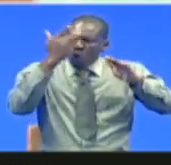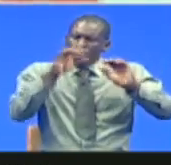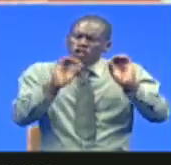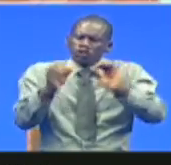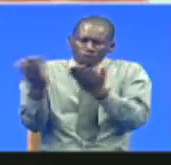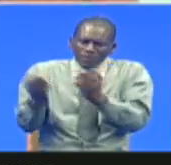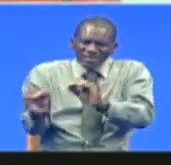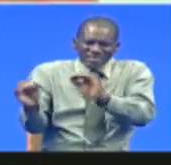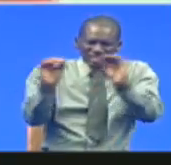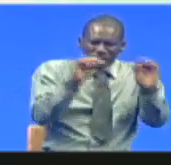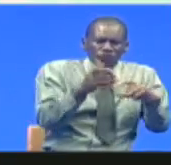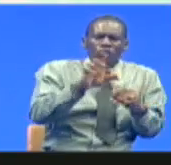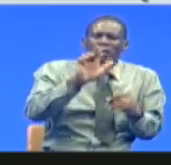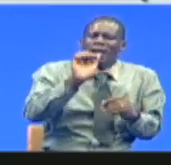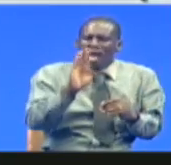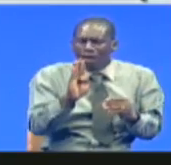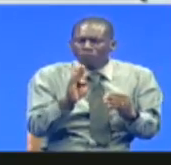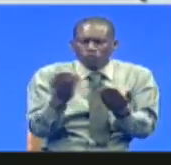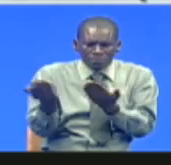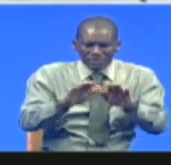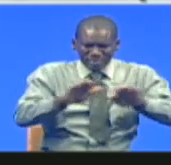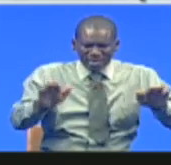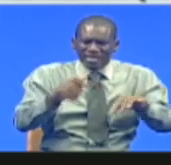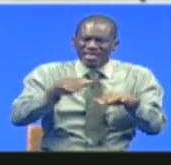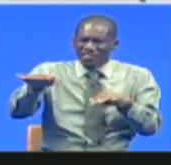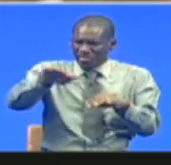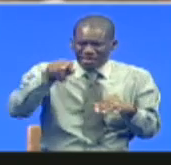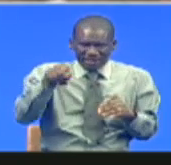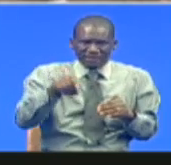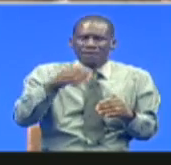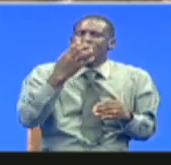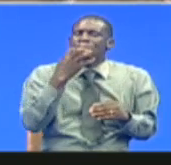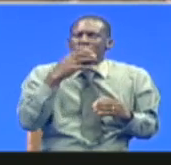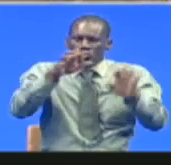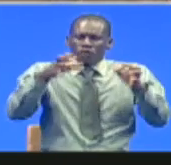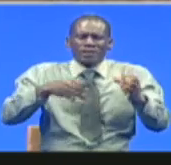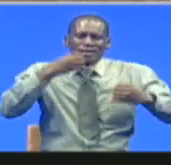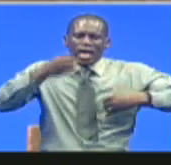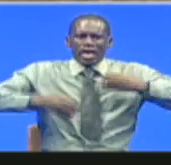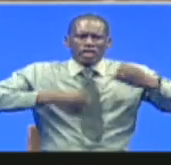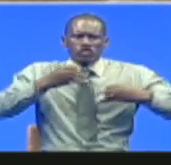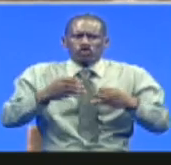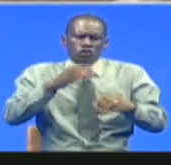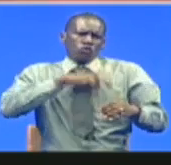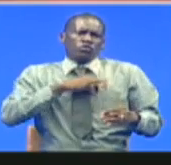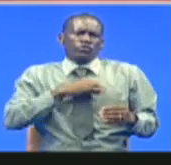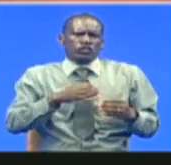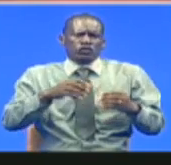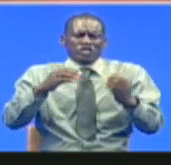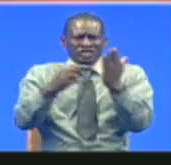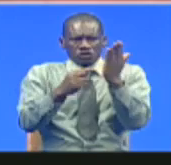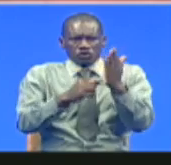technology kutoka kwa lab to the land? In Karurumo, mango farmers have been enjoying the more profitable fruit of technology in form